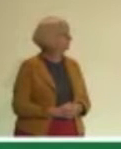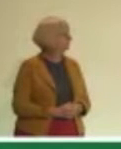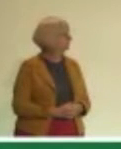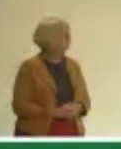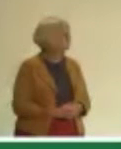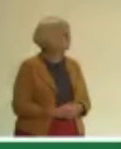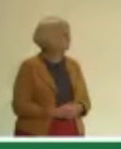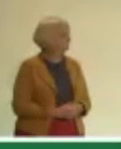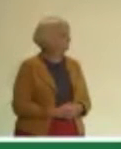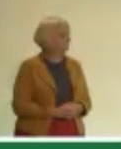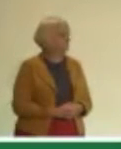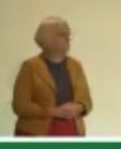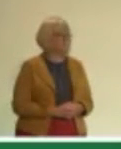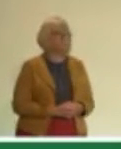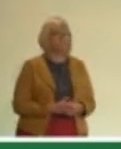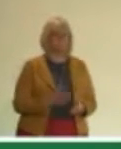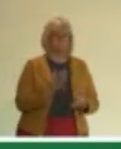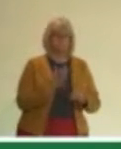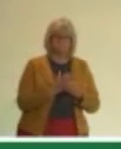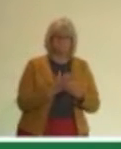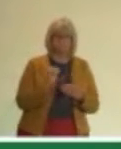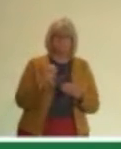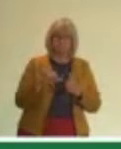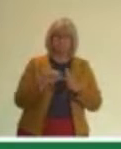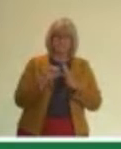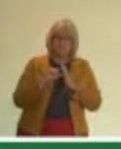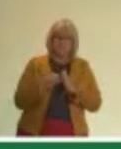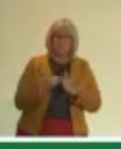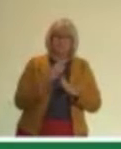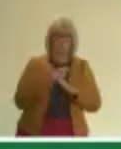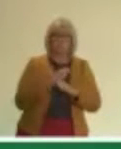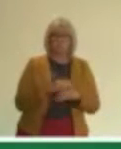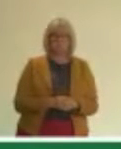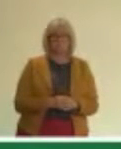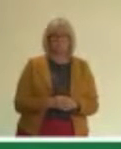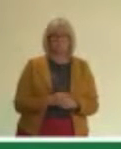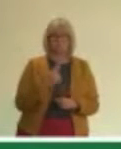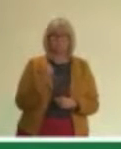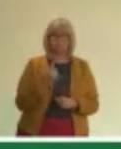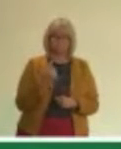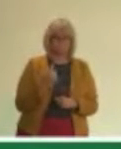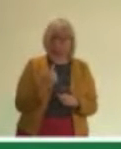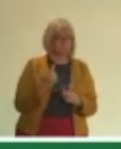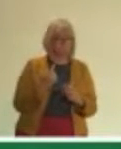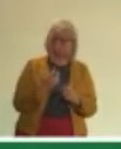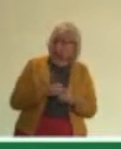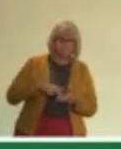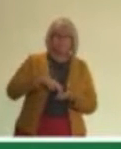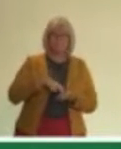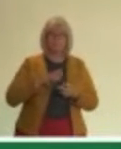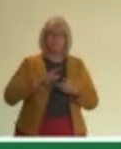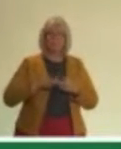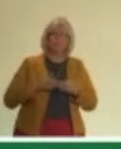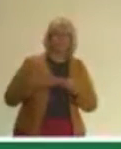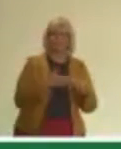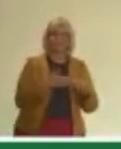They're a truly hard-working Green. When standing to be Deputy Leader, one of Zack's reasons was that we needed a media breakthrough to